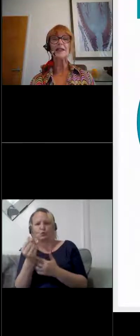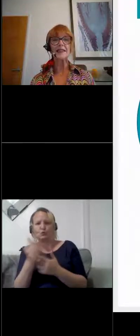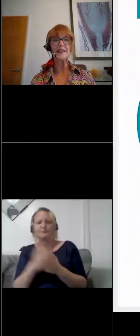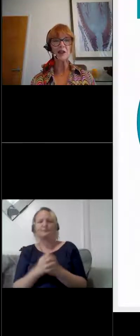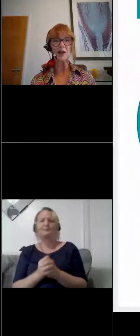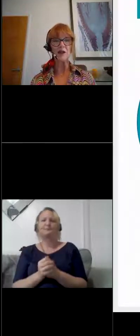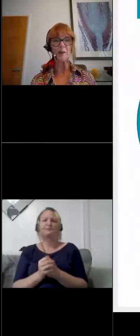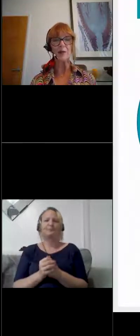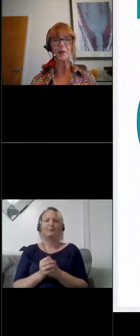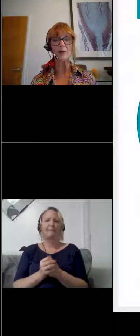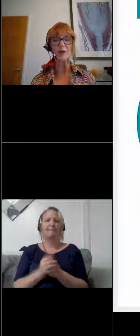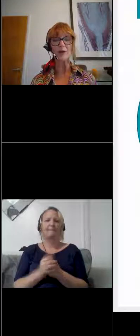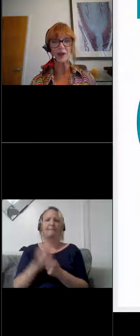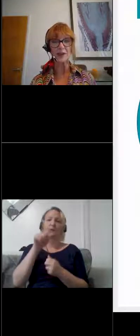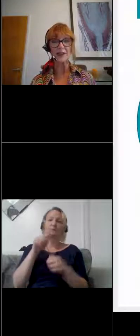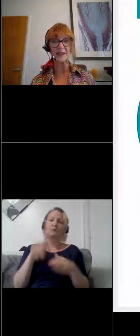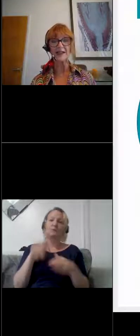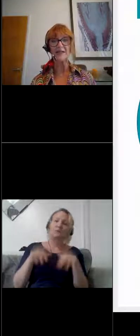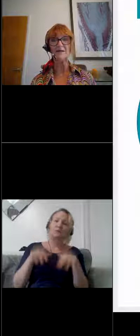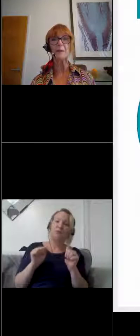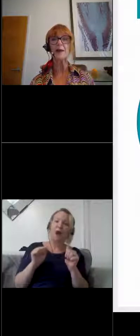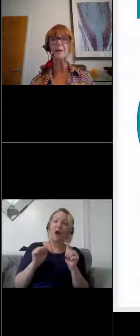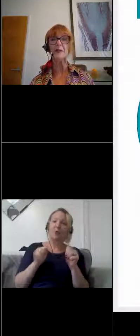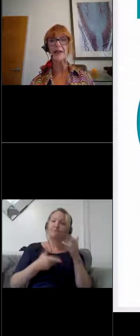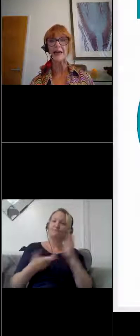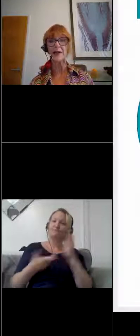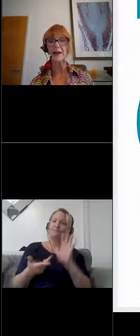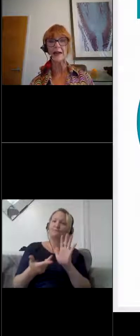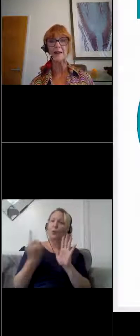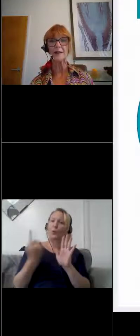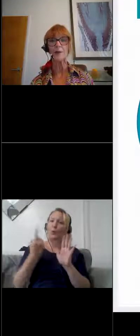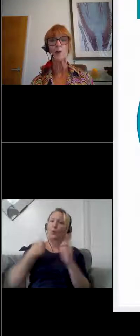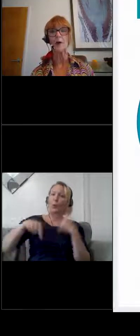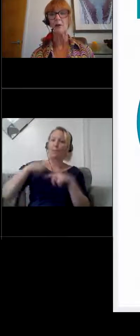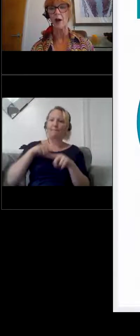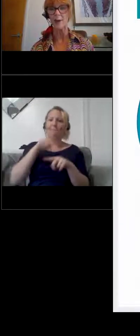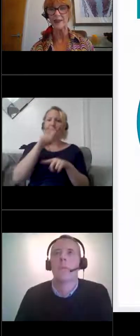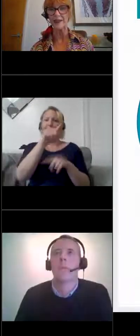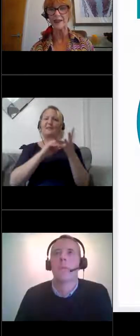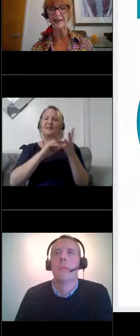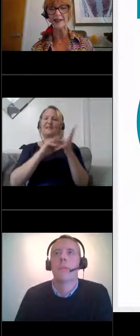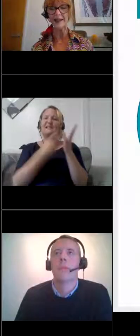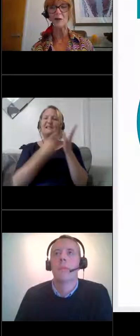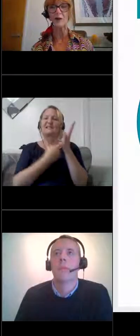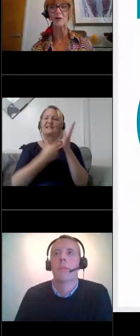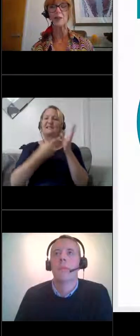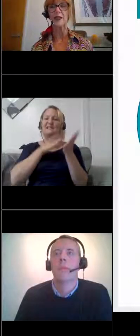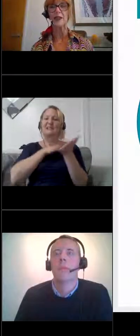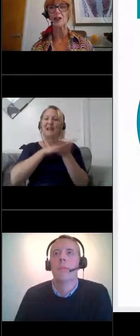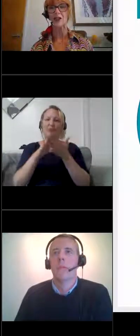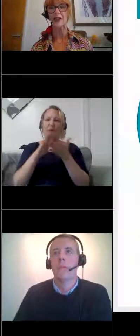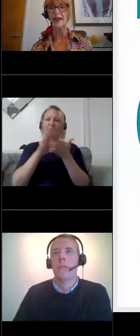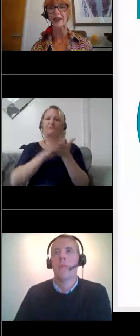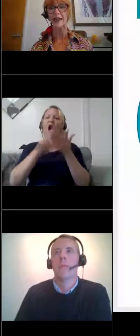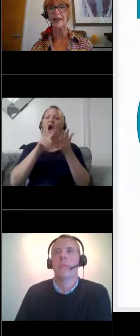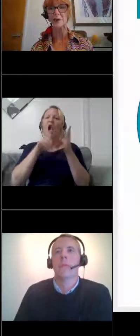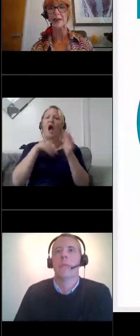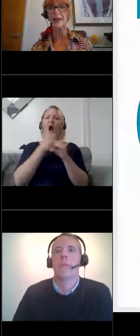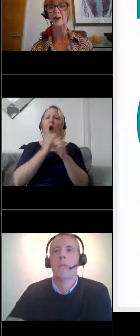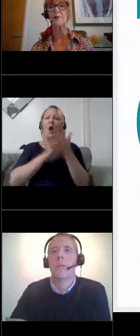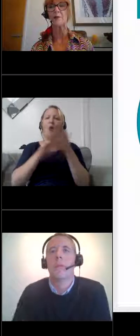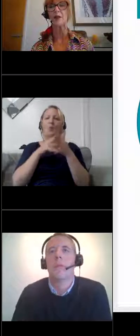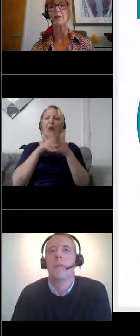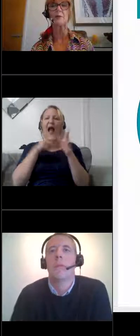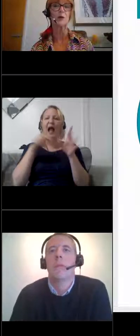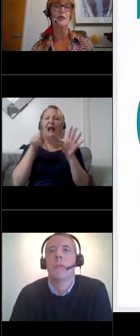So we're going to start off by briefly introducing ourselves. My name's Sarah and I'm working for Highways England and I look after communications and